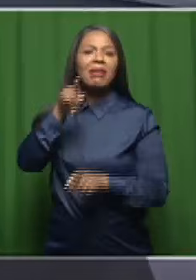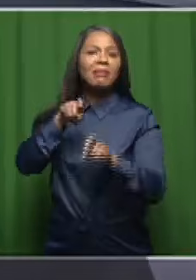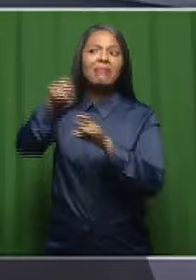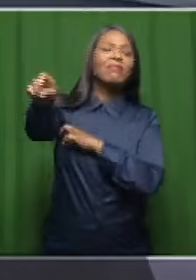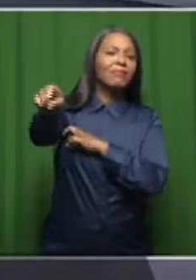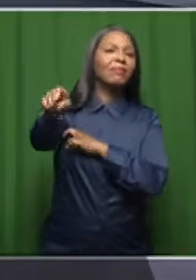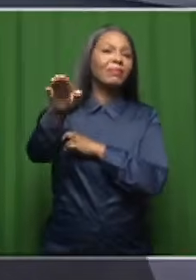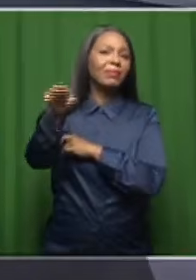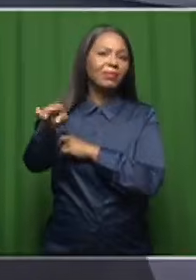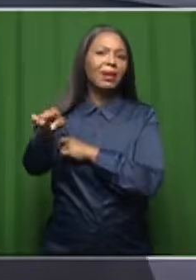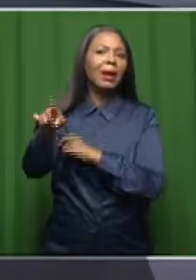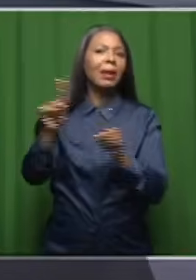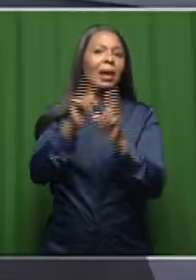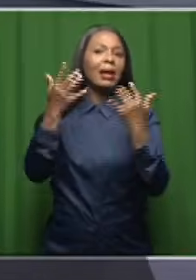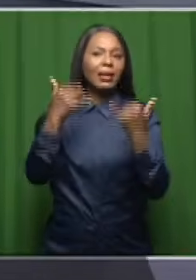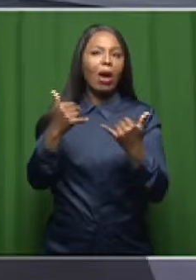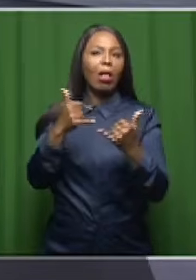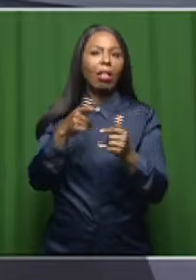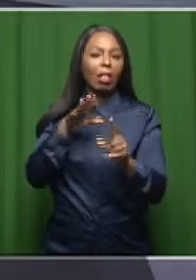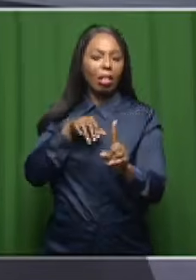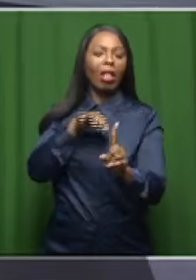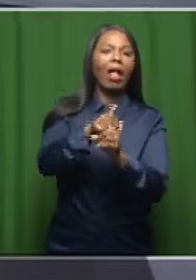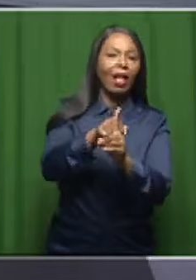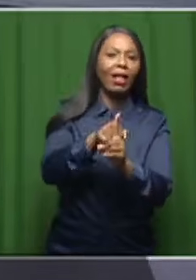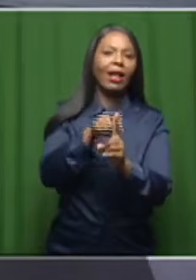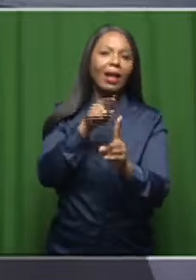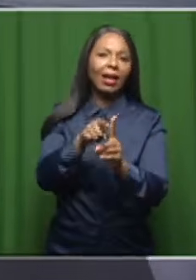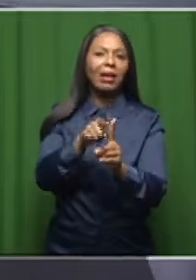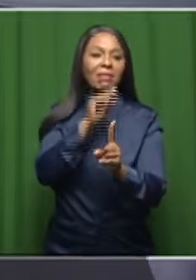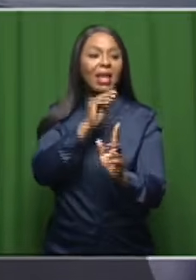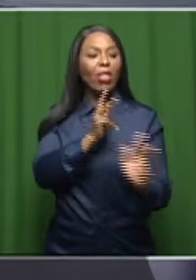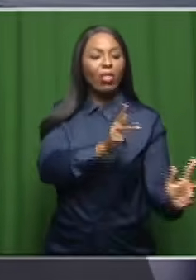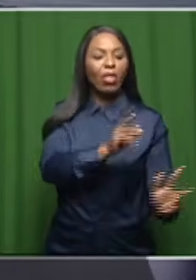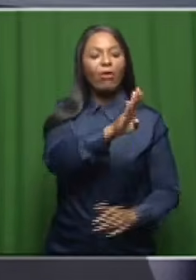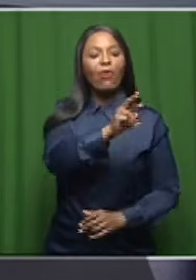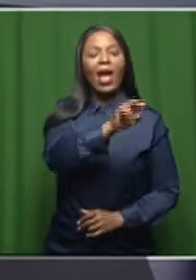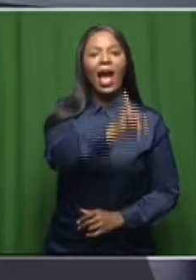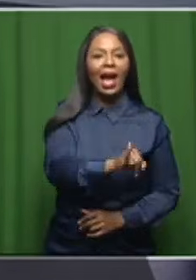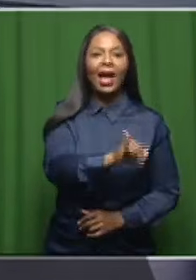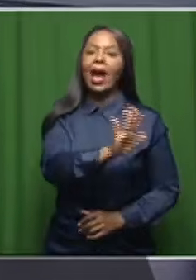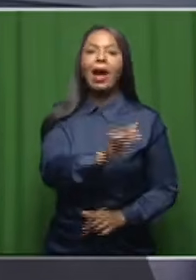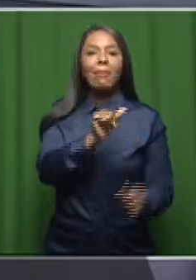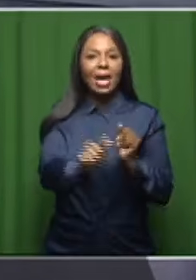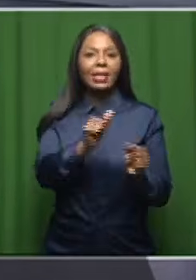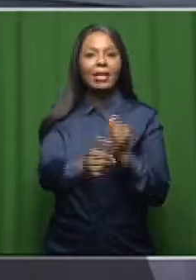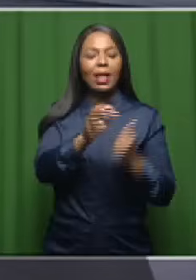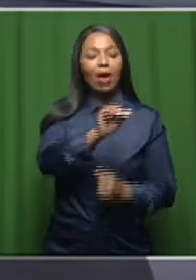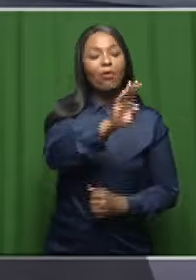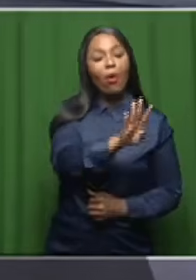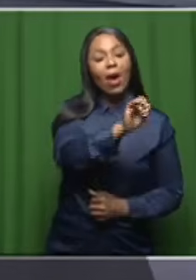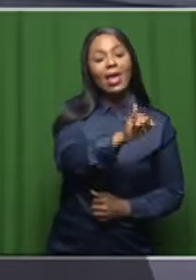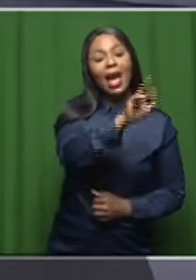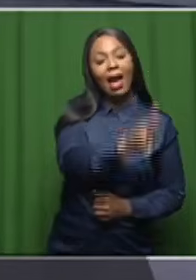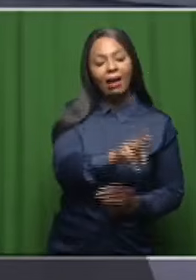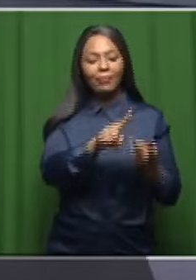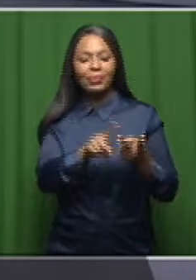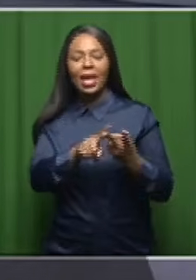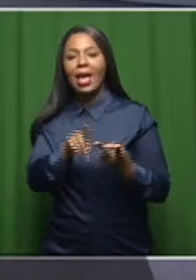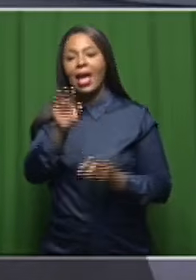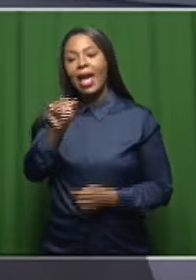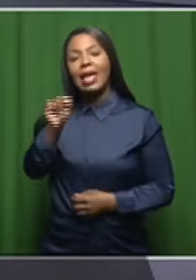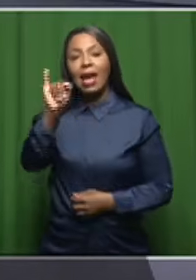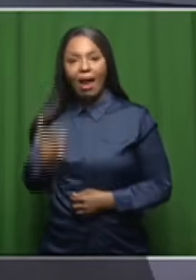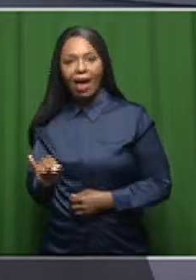leave the work that we've been doing to 4R, but rather enhance it and integrate it with this work that we are doing